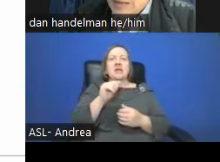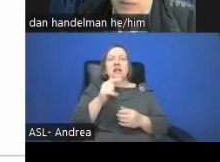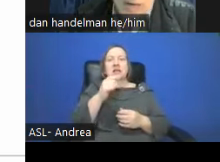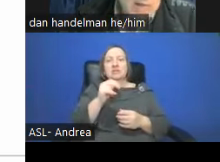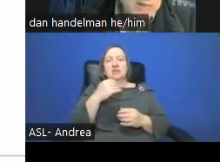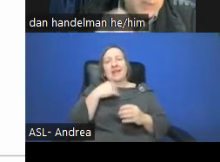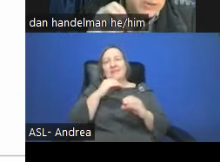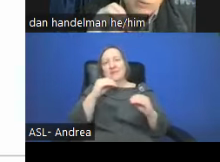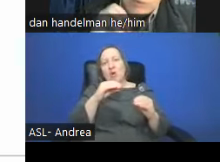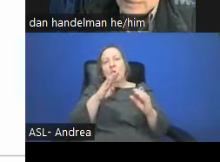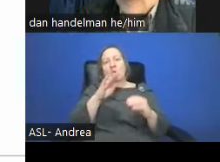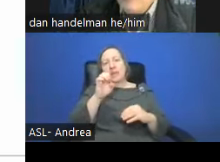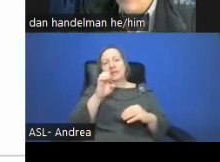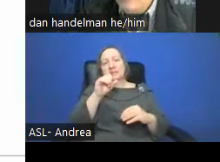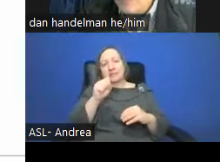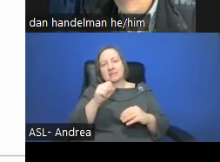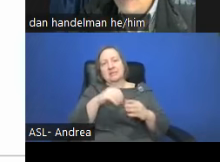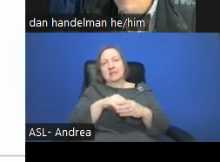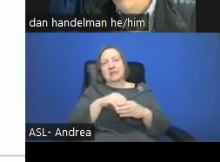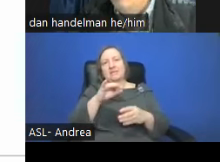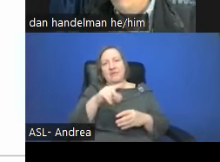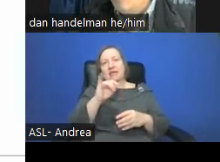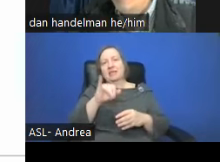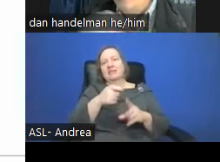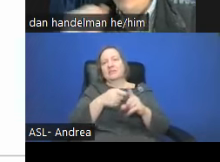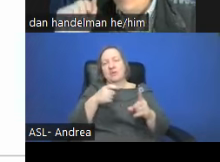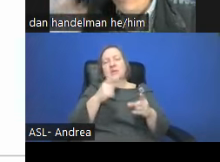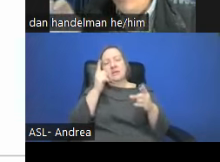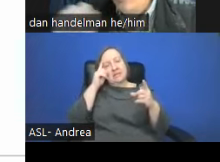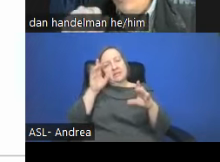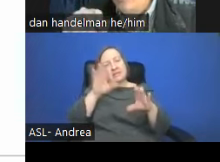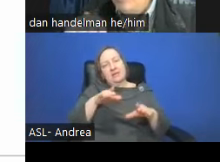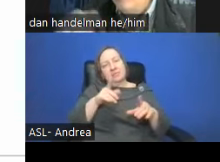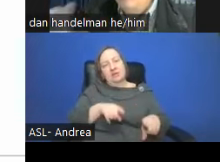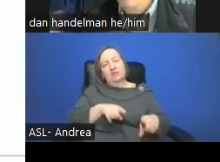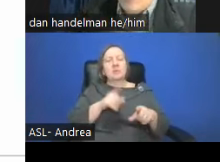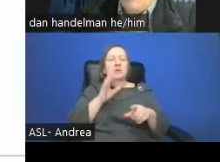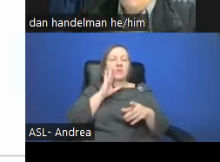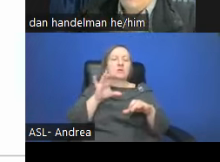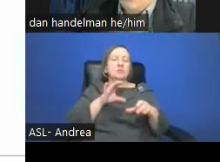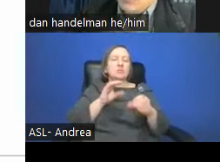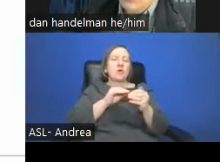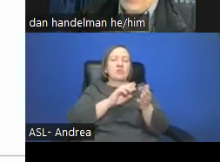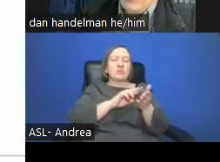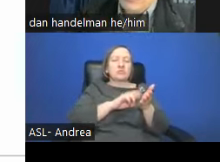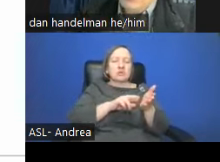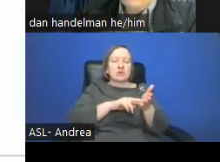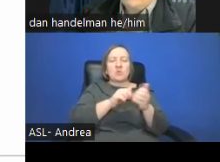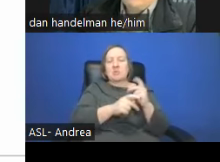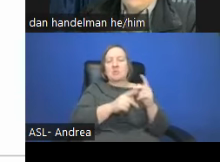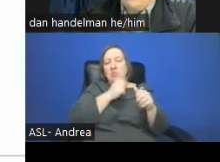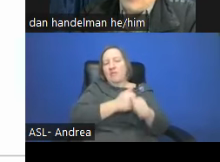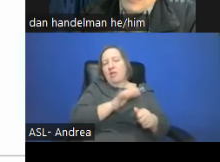in fact. And that's language directly lifted out of the settlement agreement. We were hoping to do some more research with the people who follow those cases